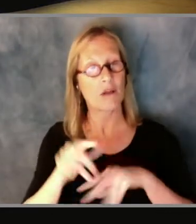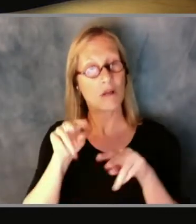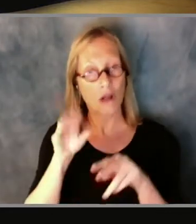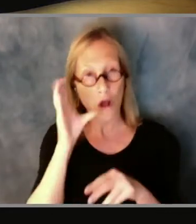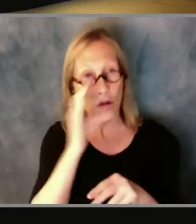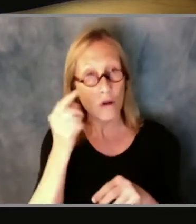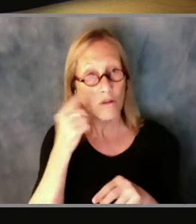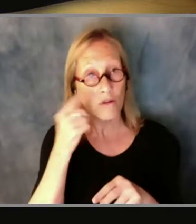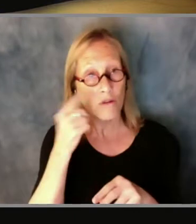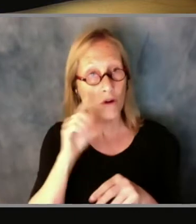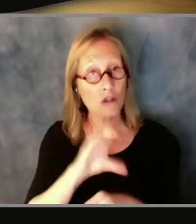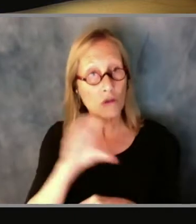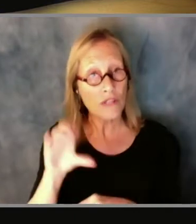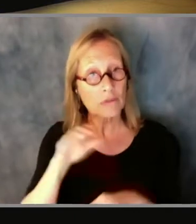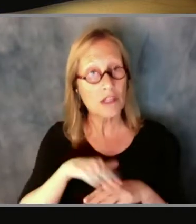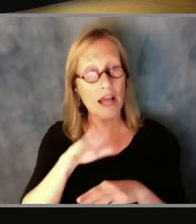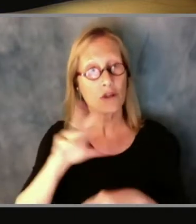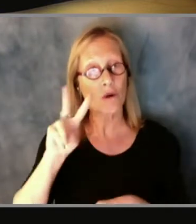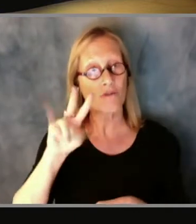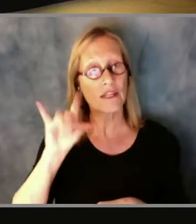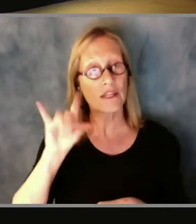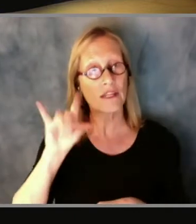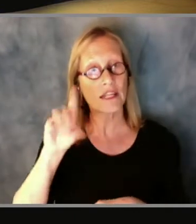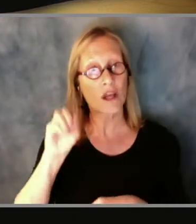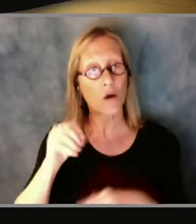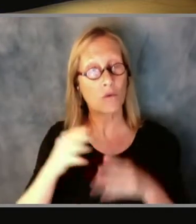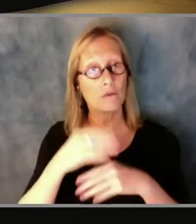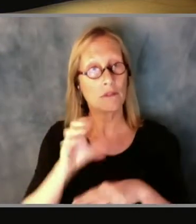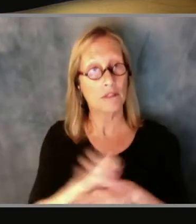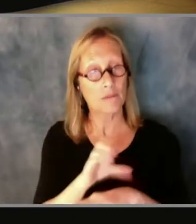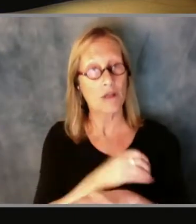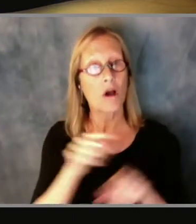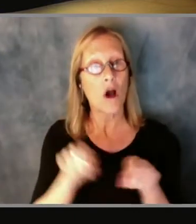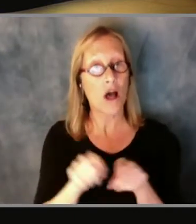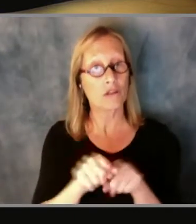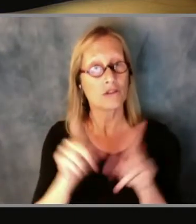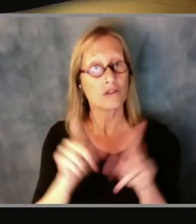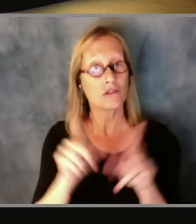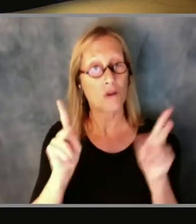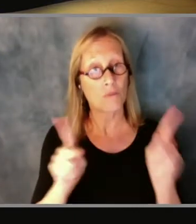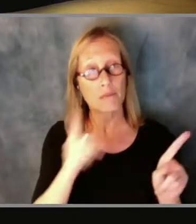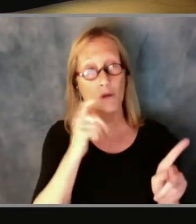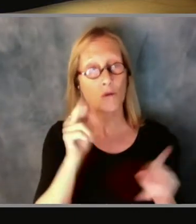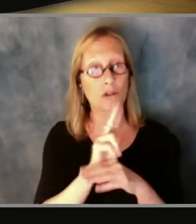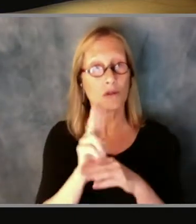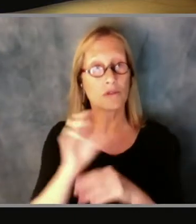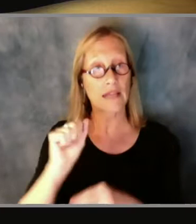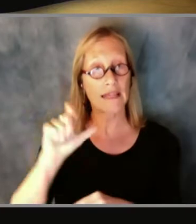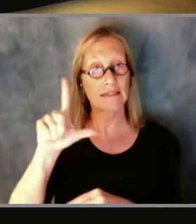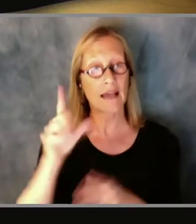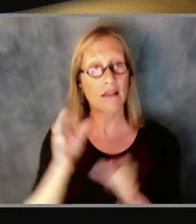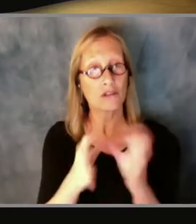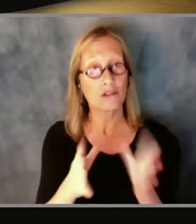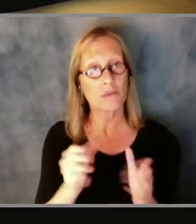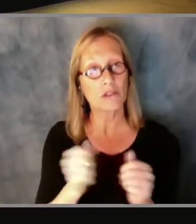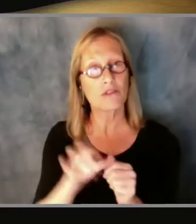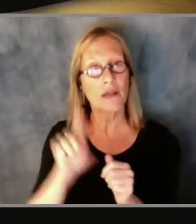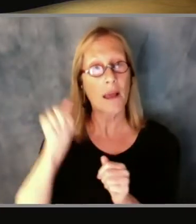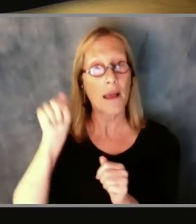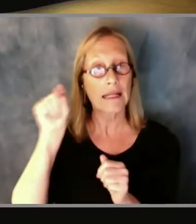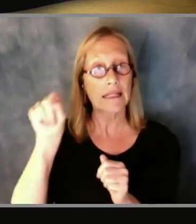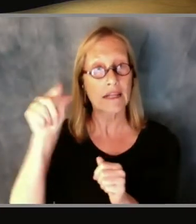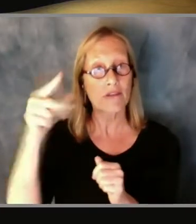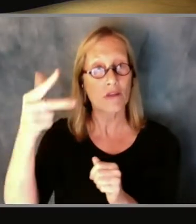device. People who use ASL interpreters can select the 3 dots in the upper right corner of the speaker